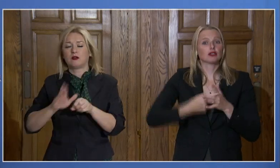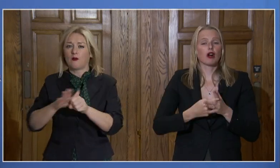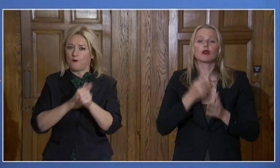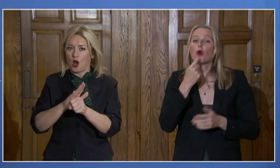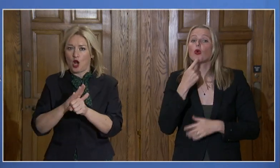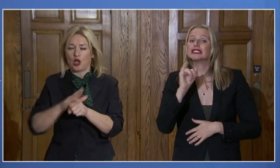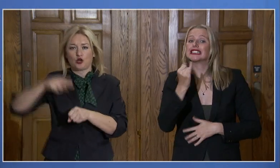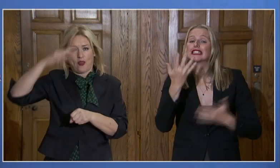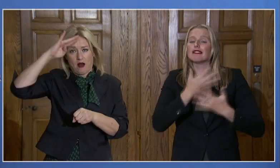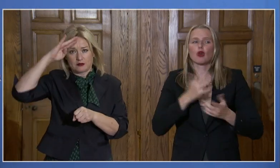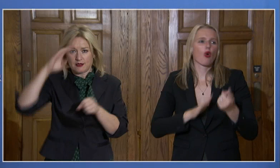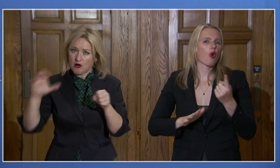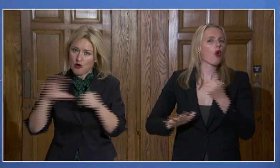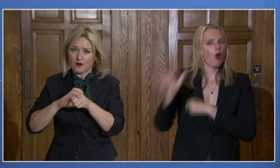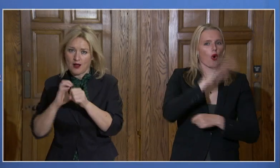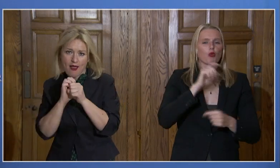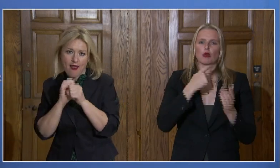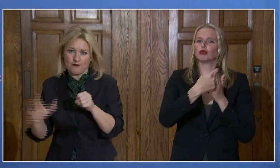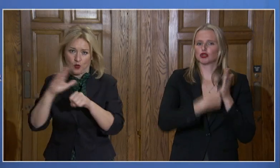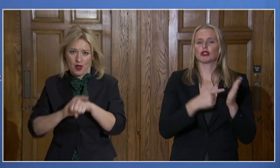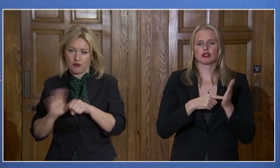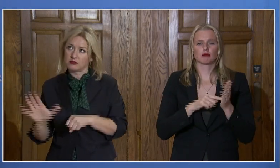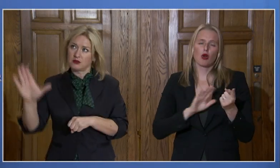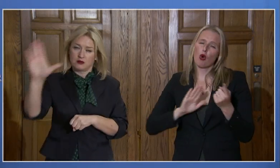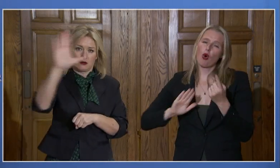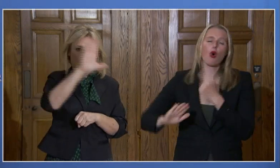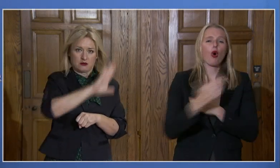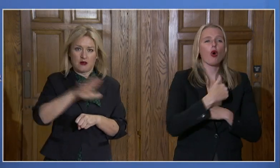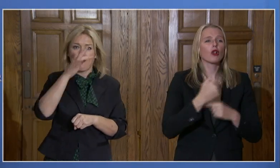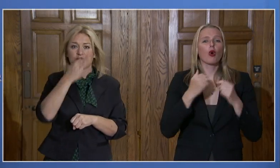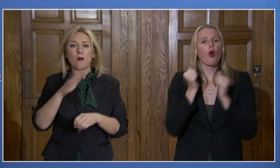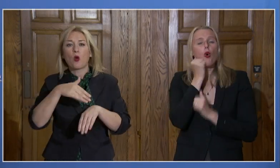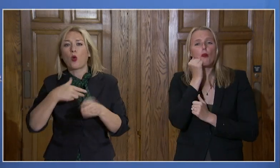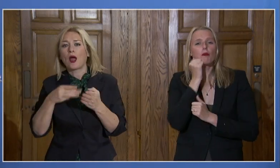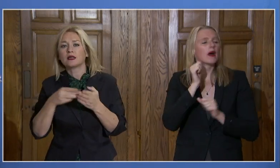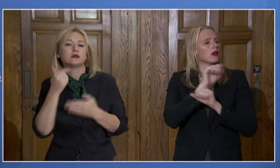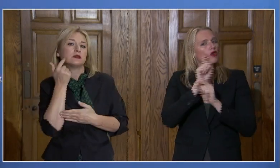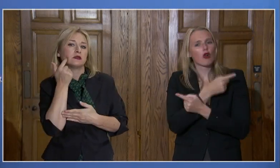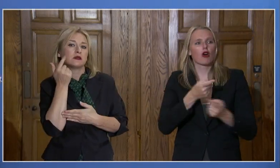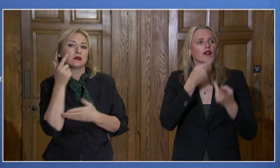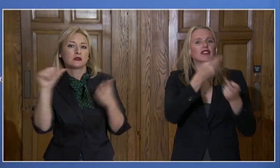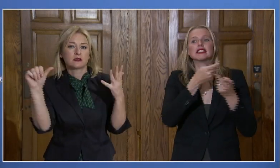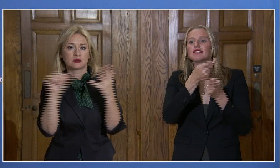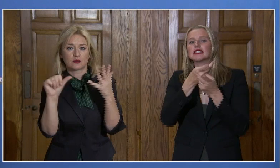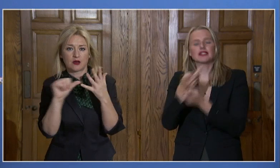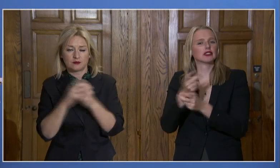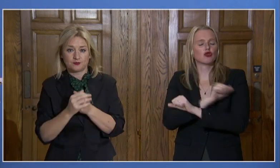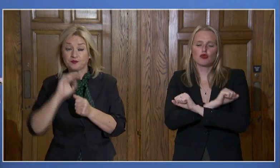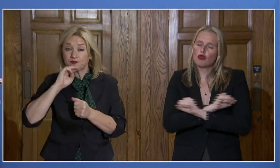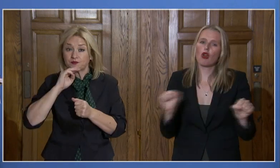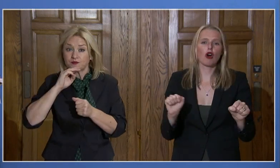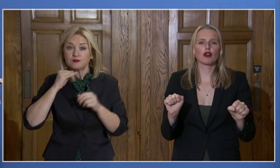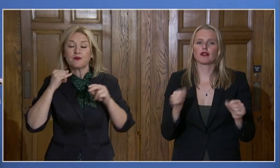tomorrow. This will mean that for every home across Northern Ireland, there will be no mixing of households indoors,